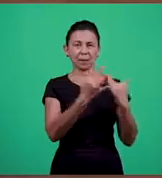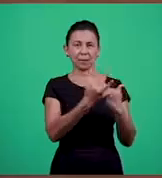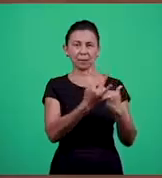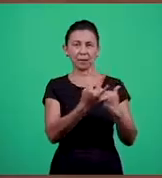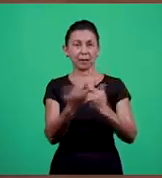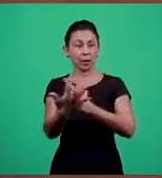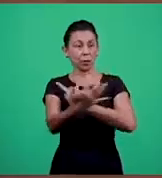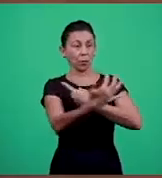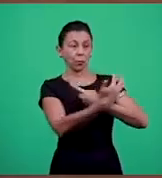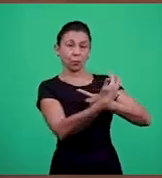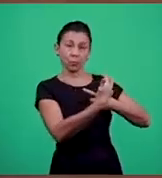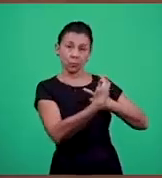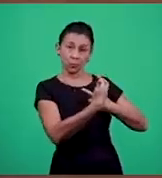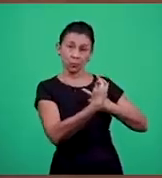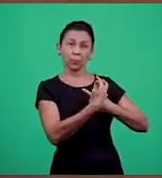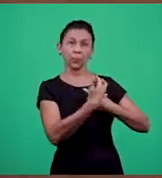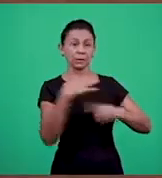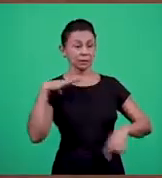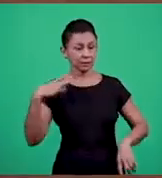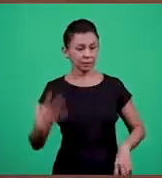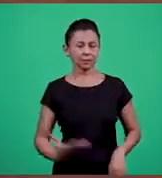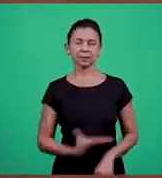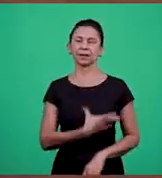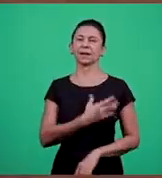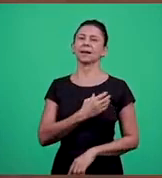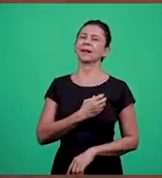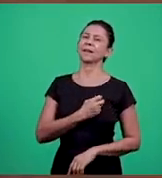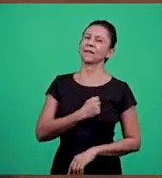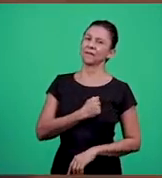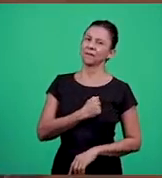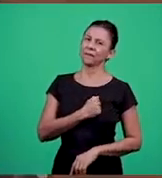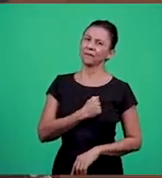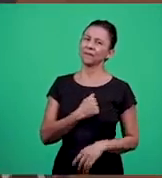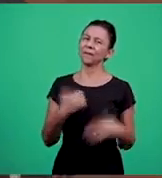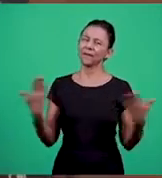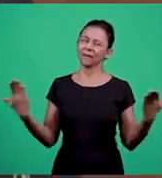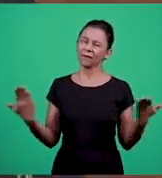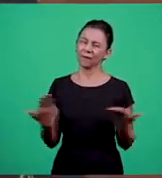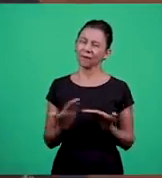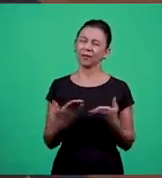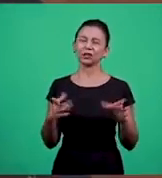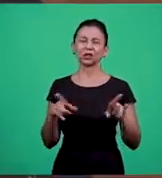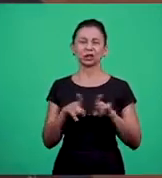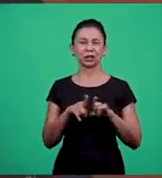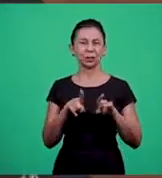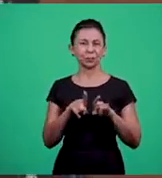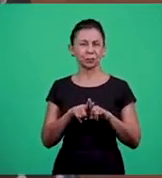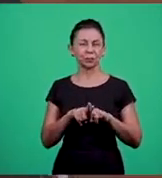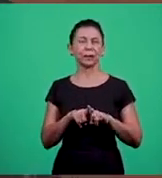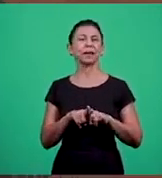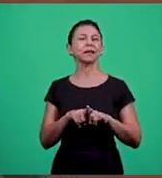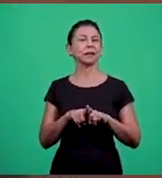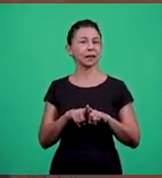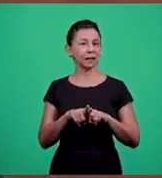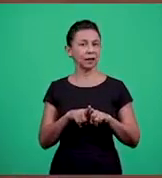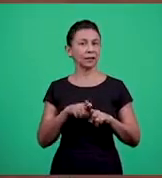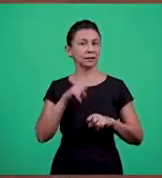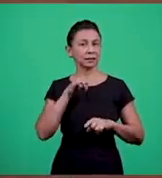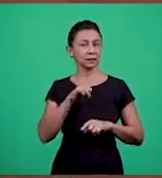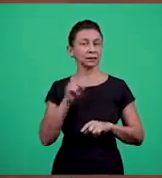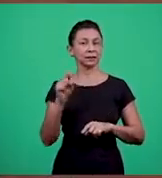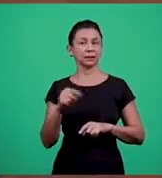our story, intermediates, the people of Israel entered the city of Jericho and conquered that city.